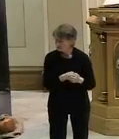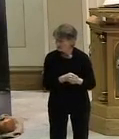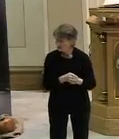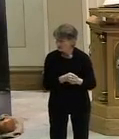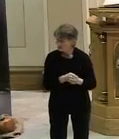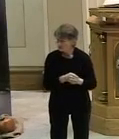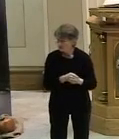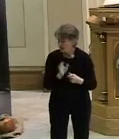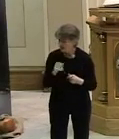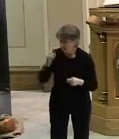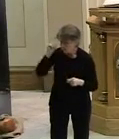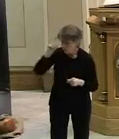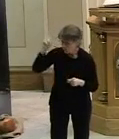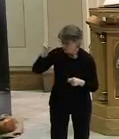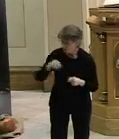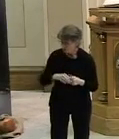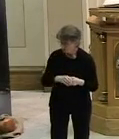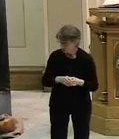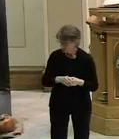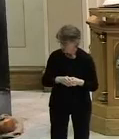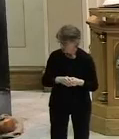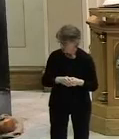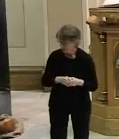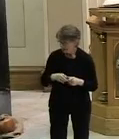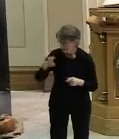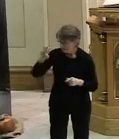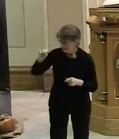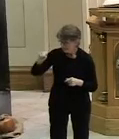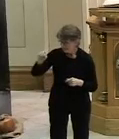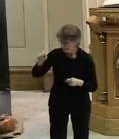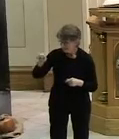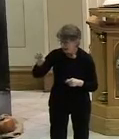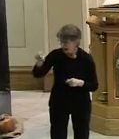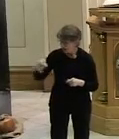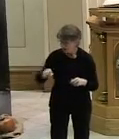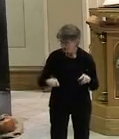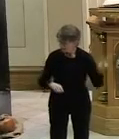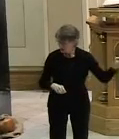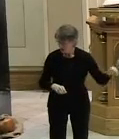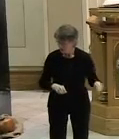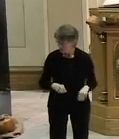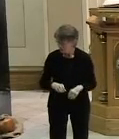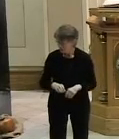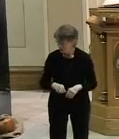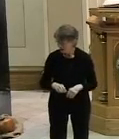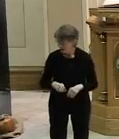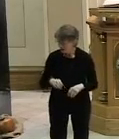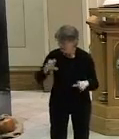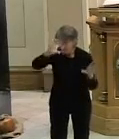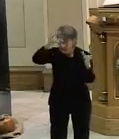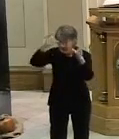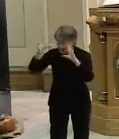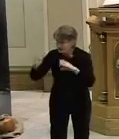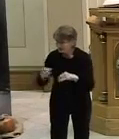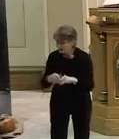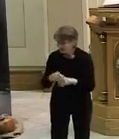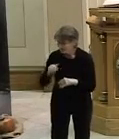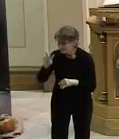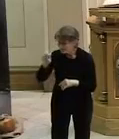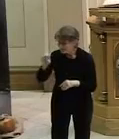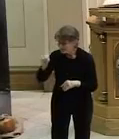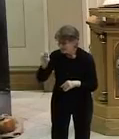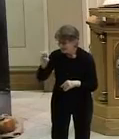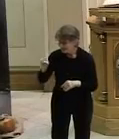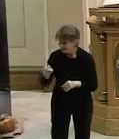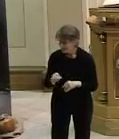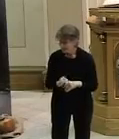Is this the moon? Is this Mars? Is it Mercury? Is it Venus?